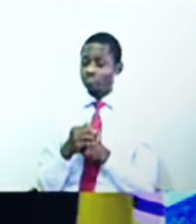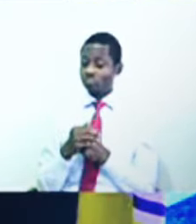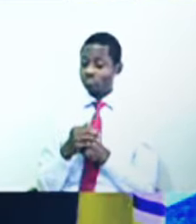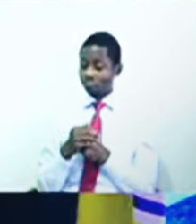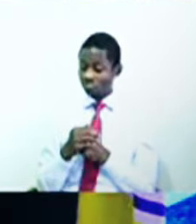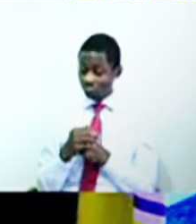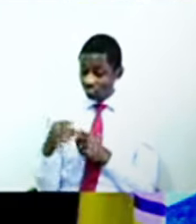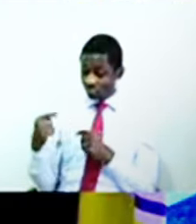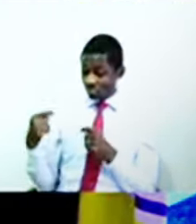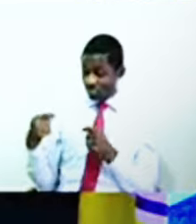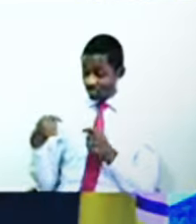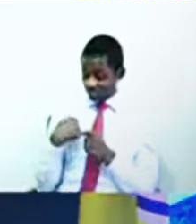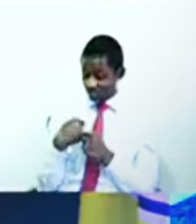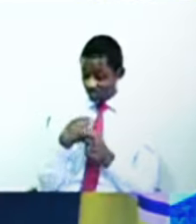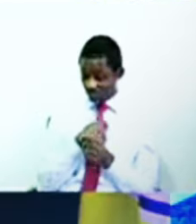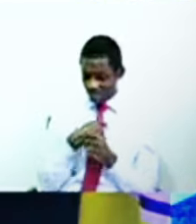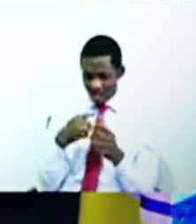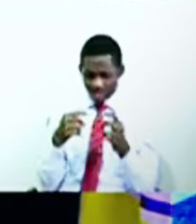sin.